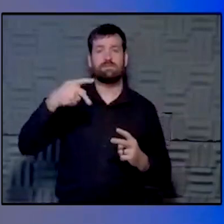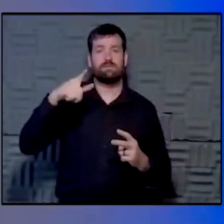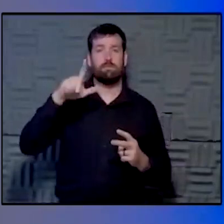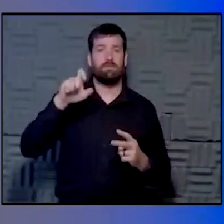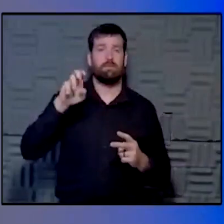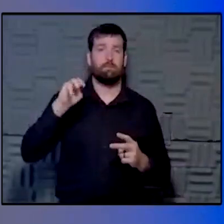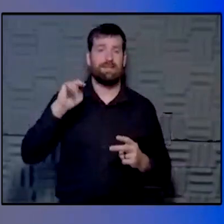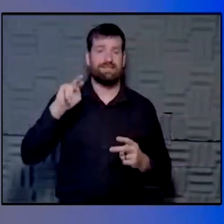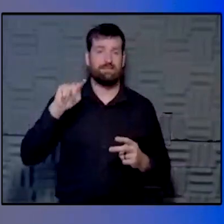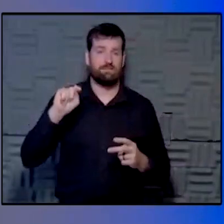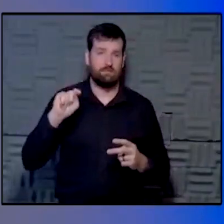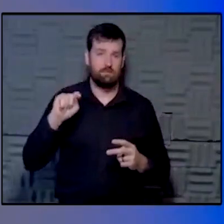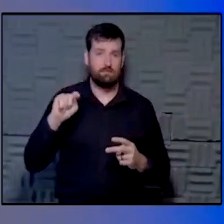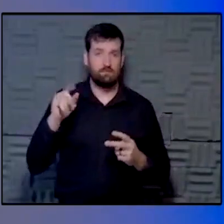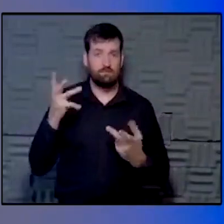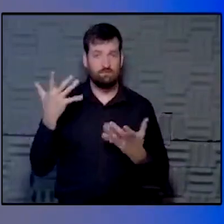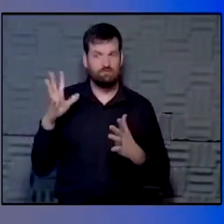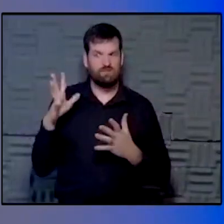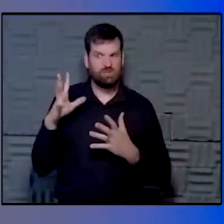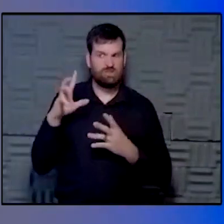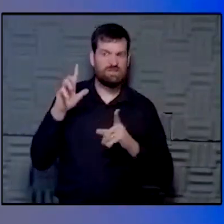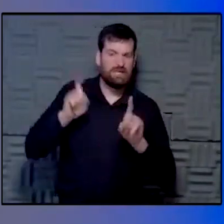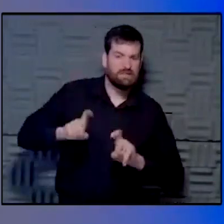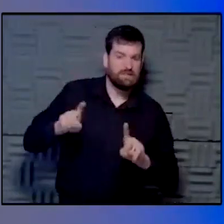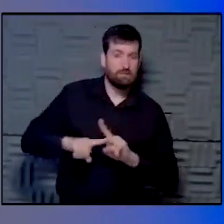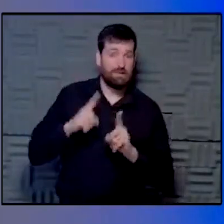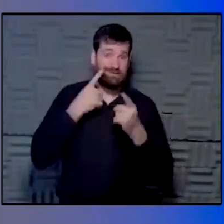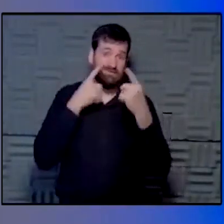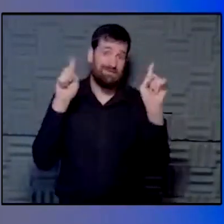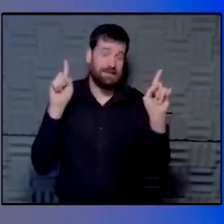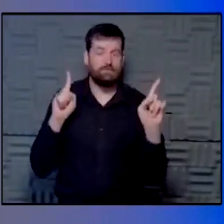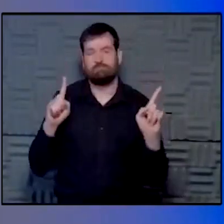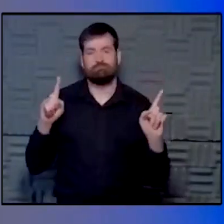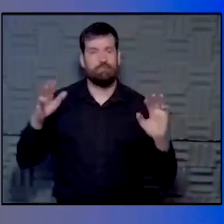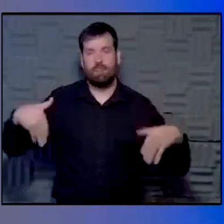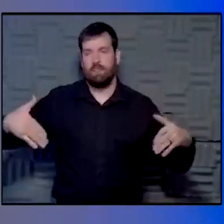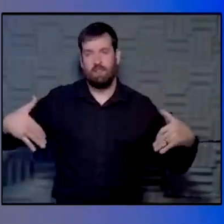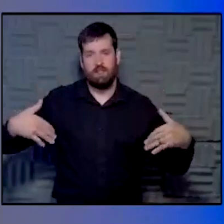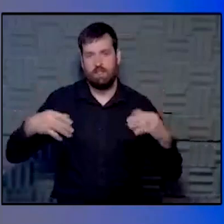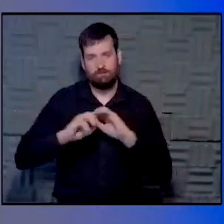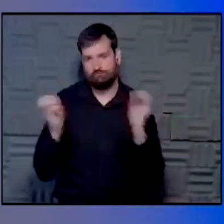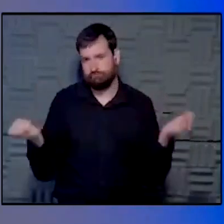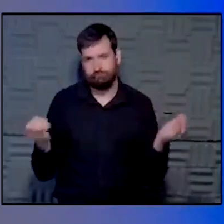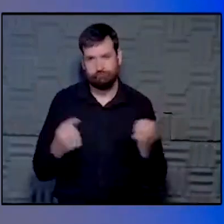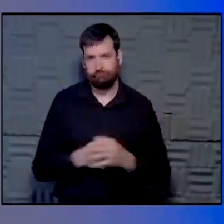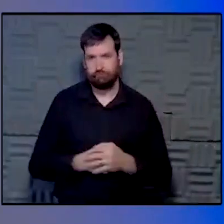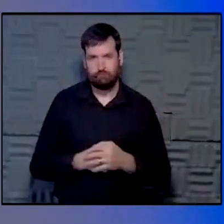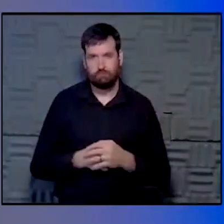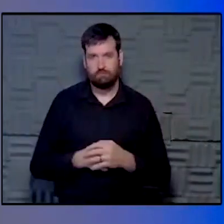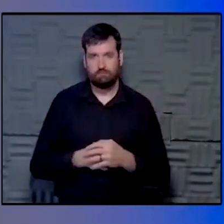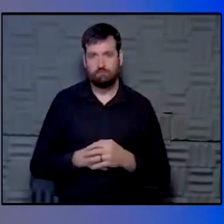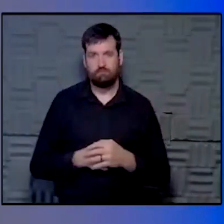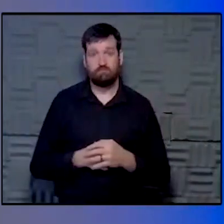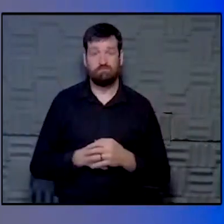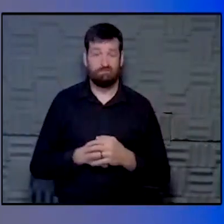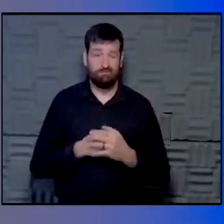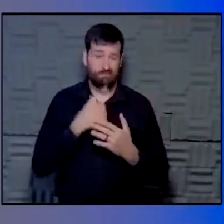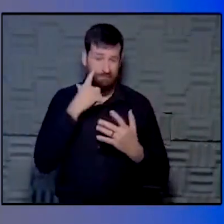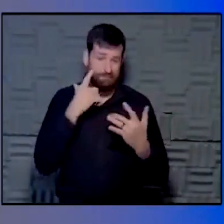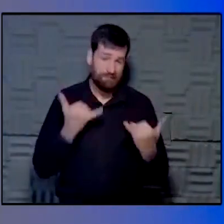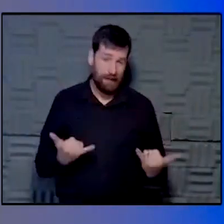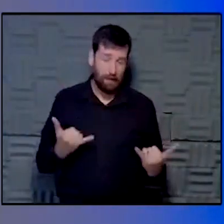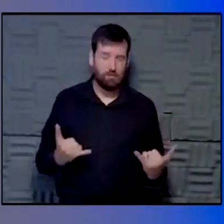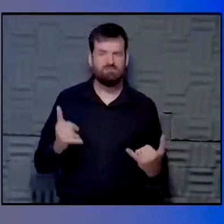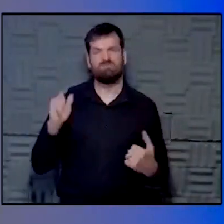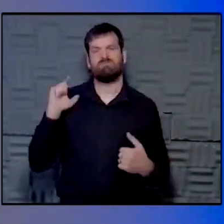point, none of them have been shown to be effective. And I think at this point, it's going to be far down the road before we